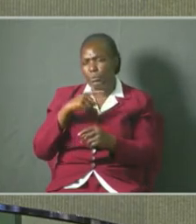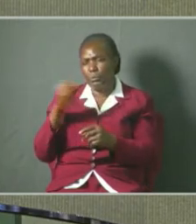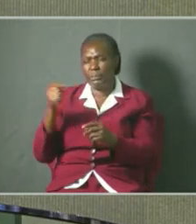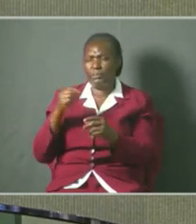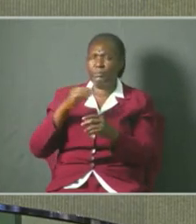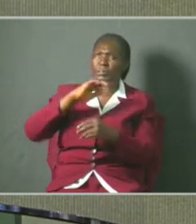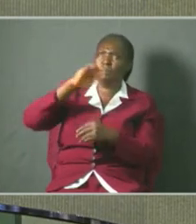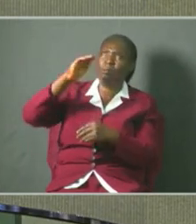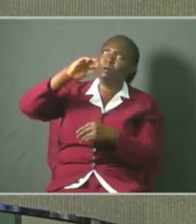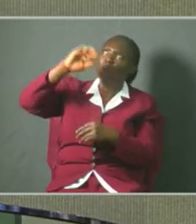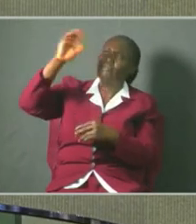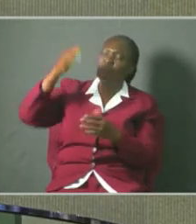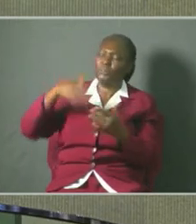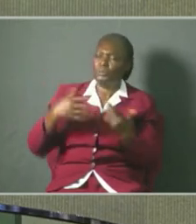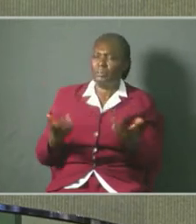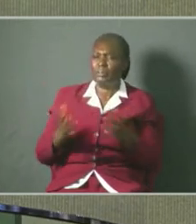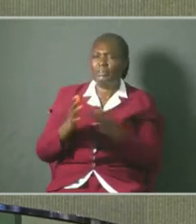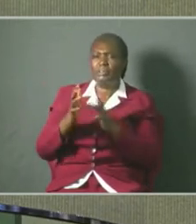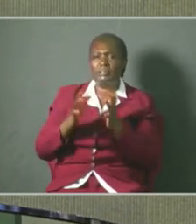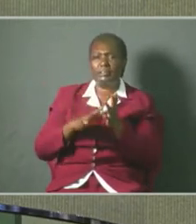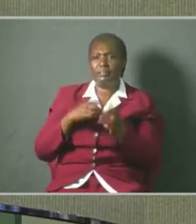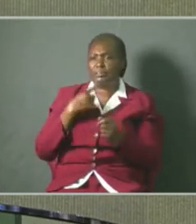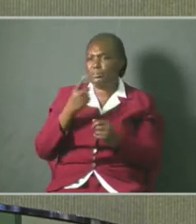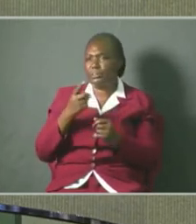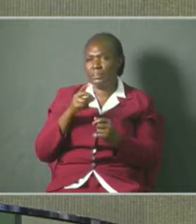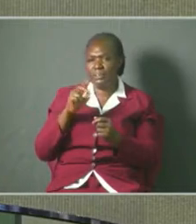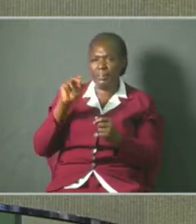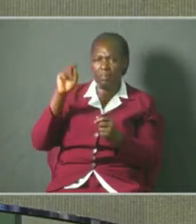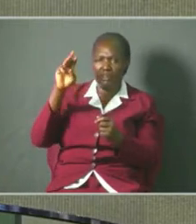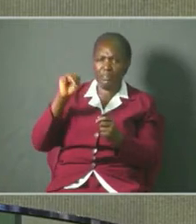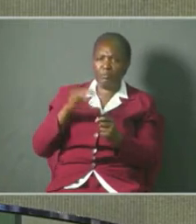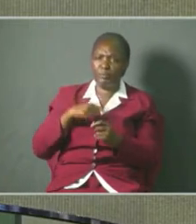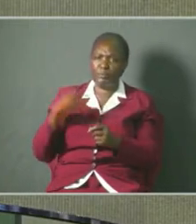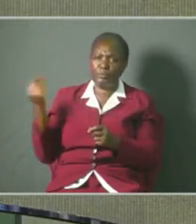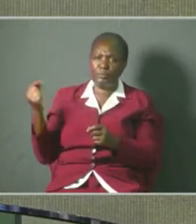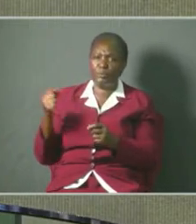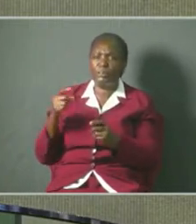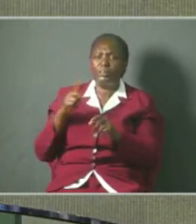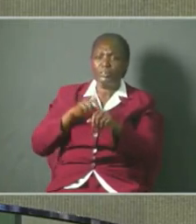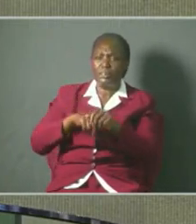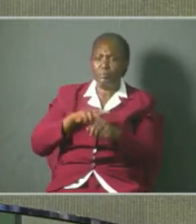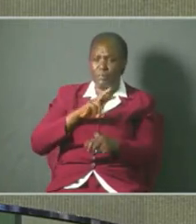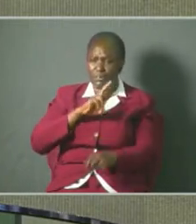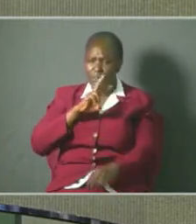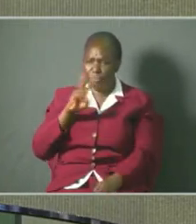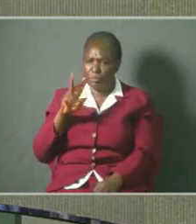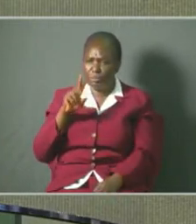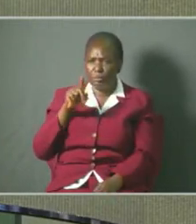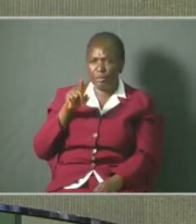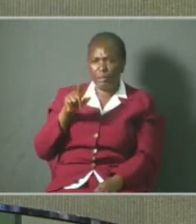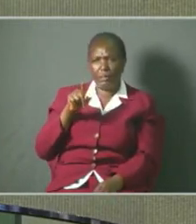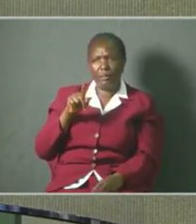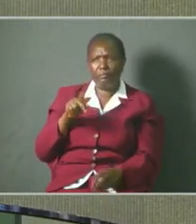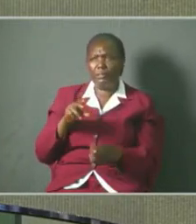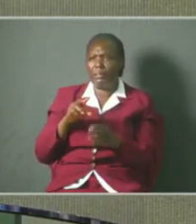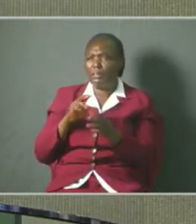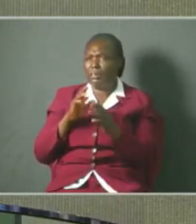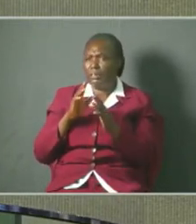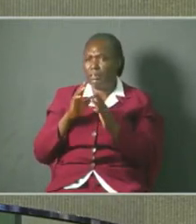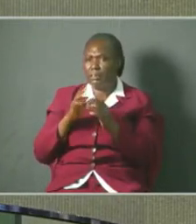go. Verse 17, when they saw him, they worshipped him, but some